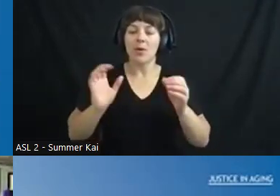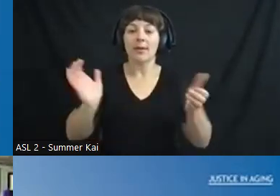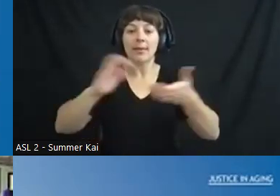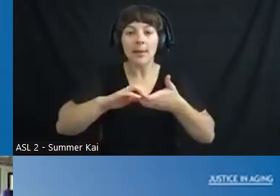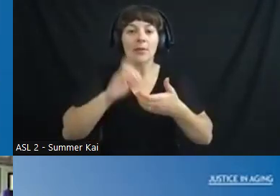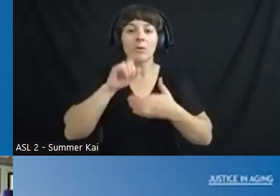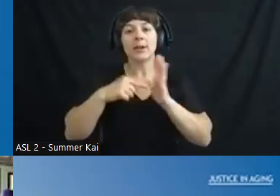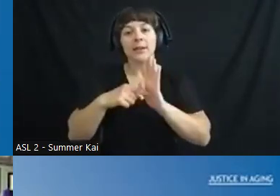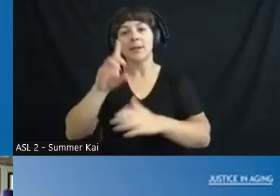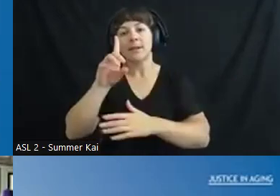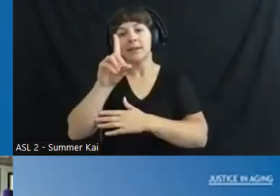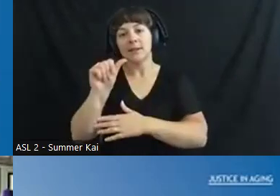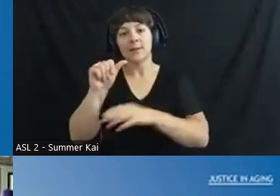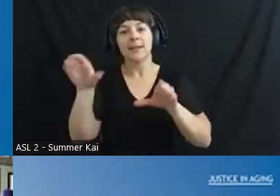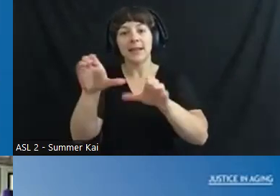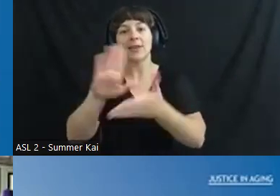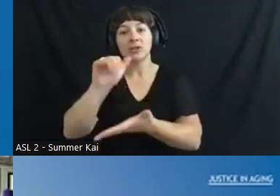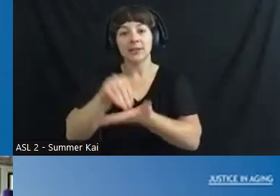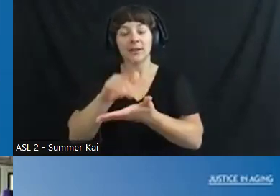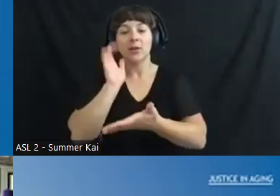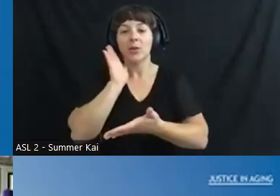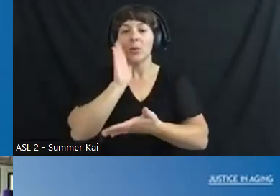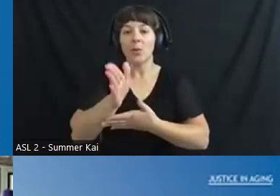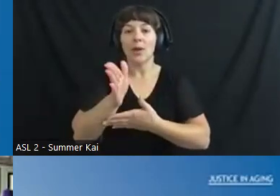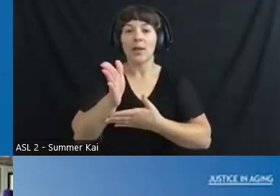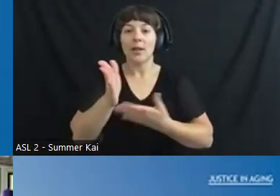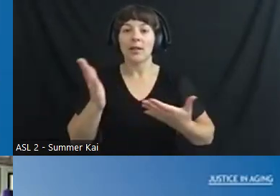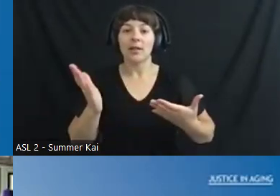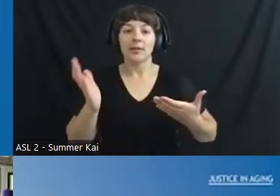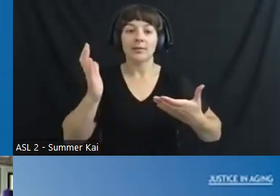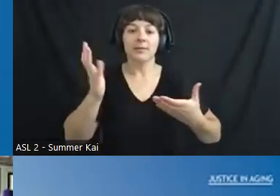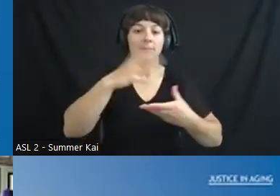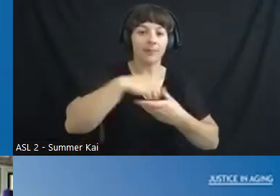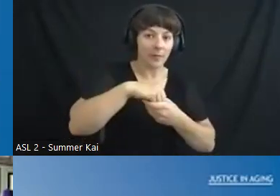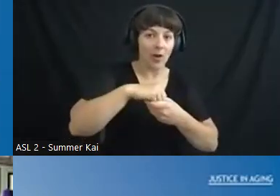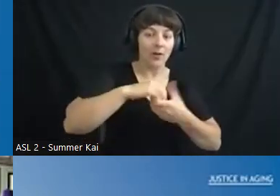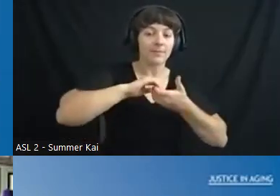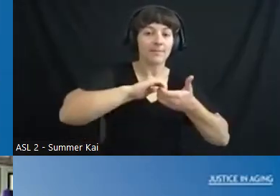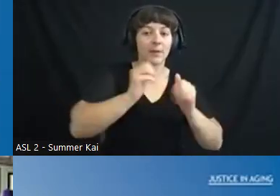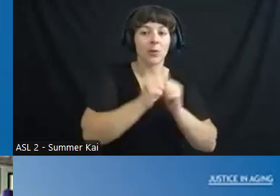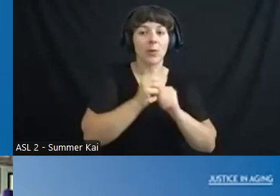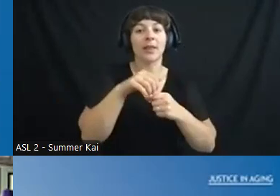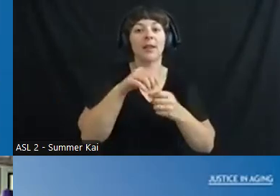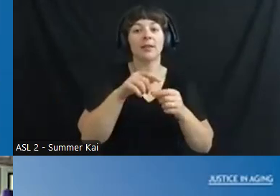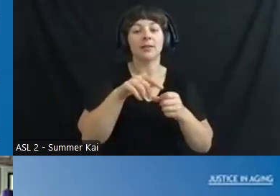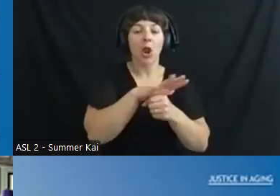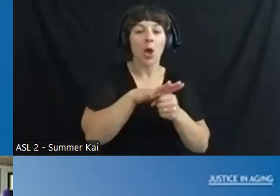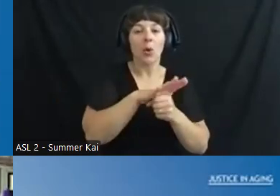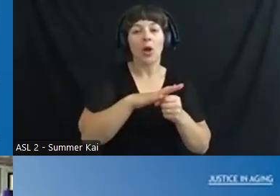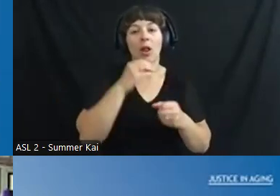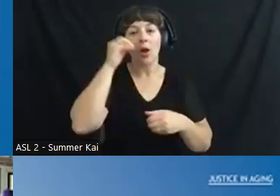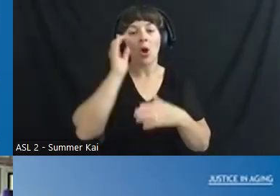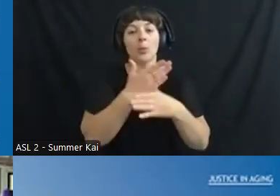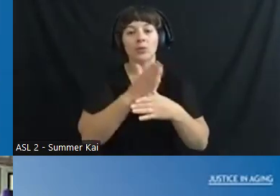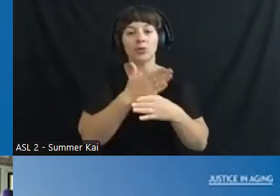Disability Action Center is just about to fold together with our local home sharing agency, which is Home and